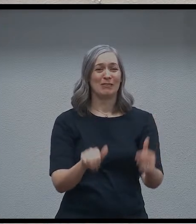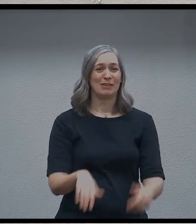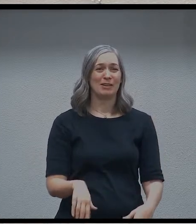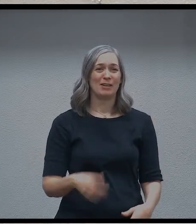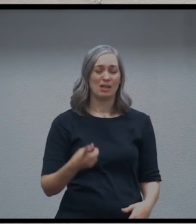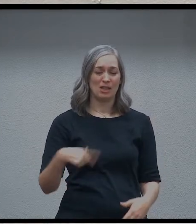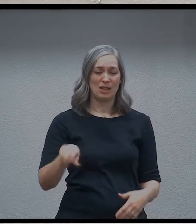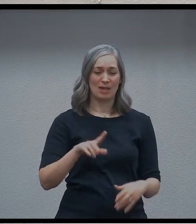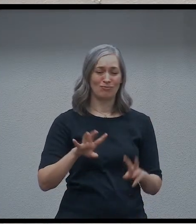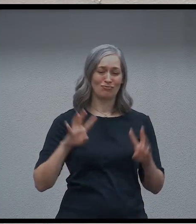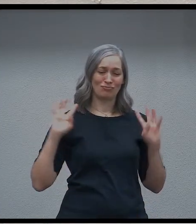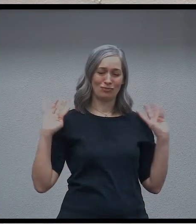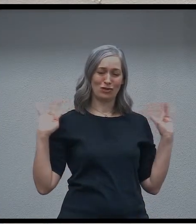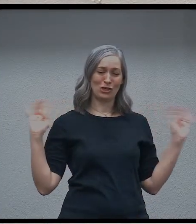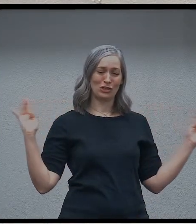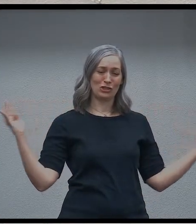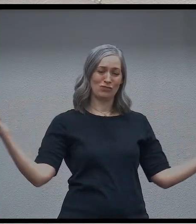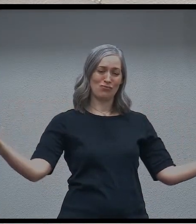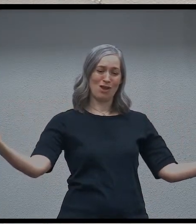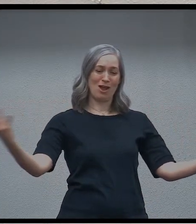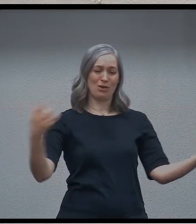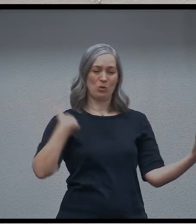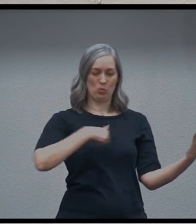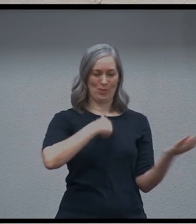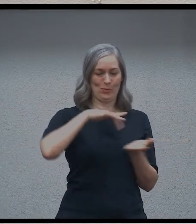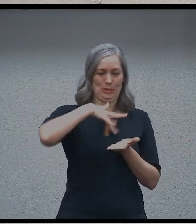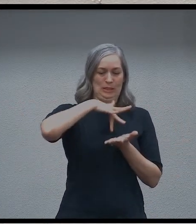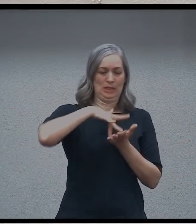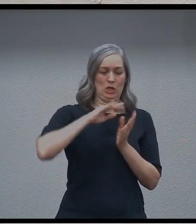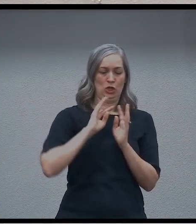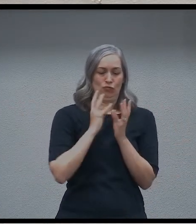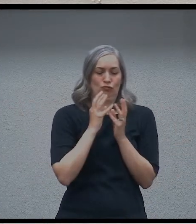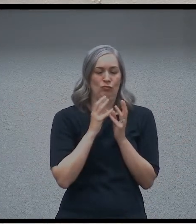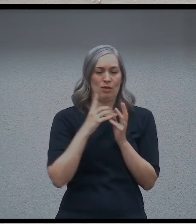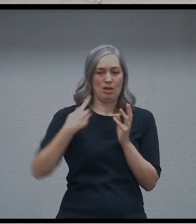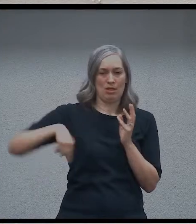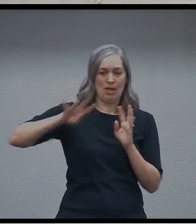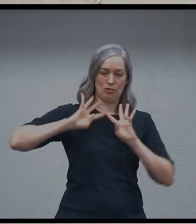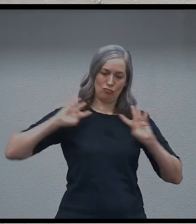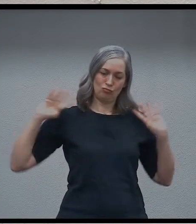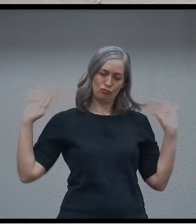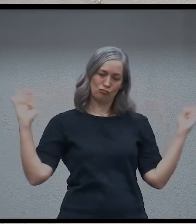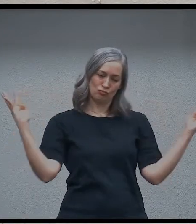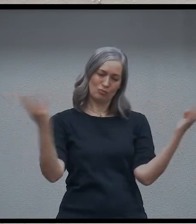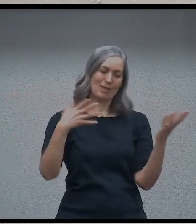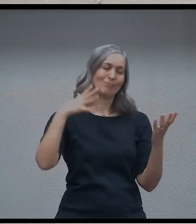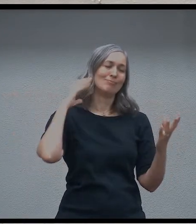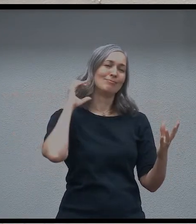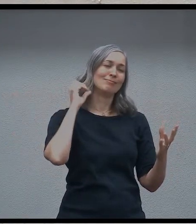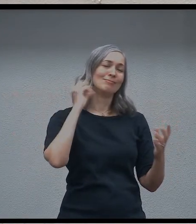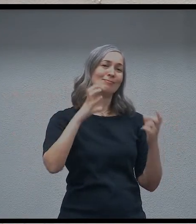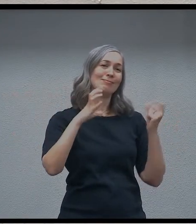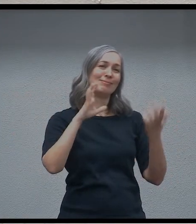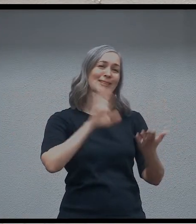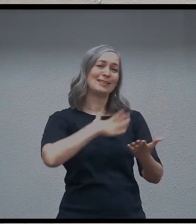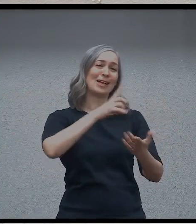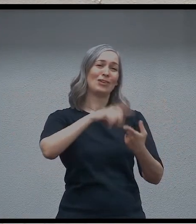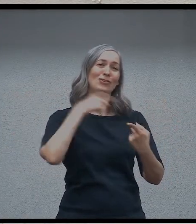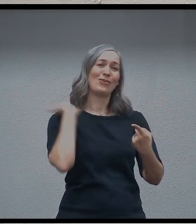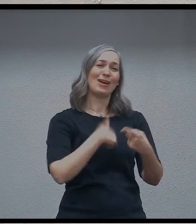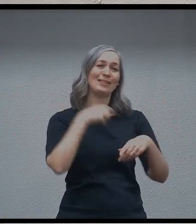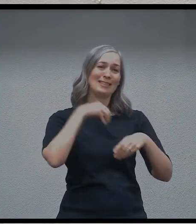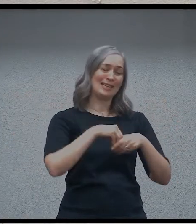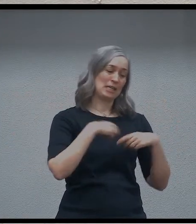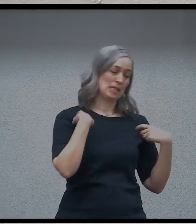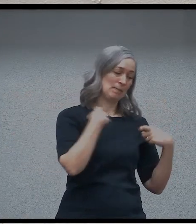they circled around us. We were in the center. And they sang to us in Spanish and English, "We love you with the love of